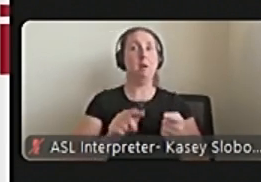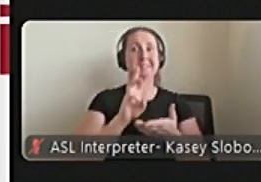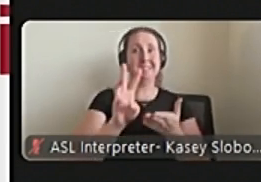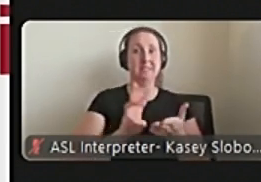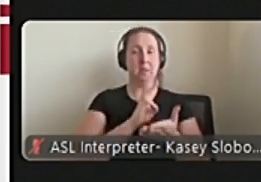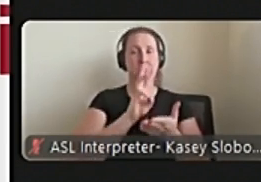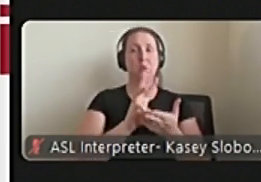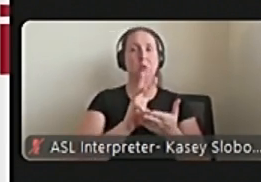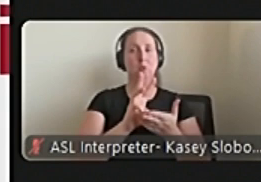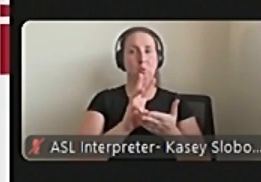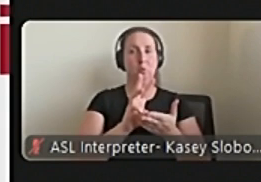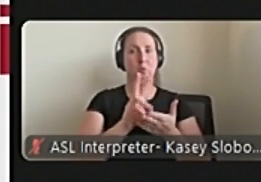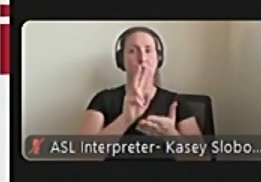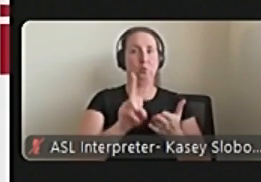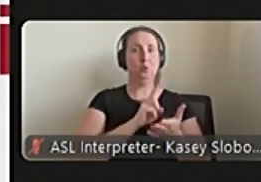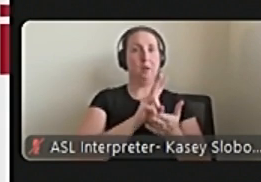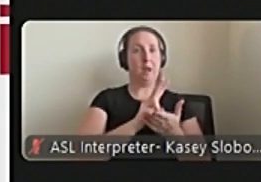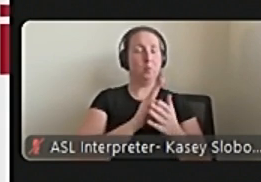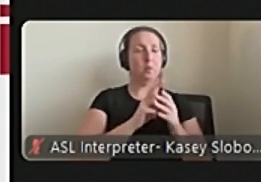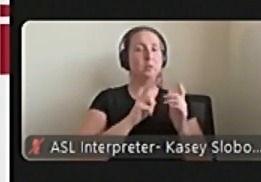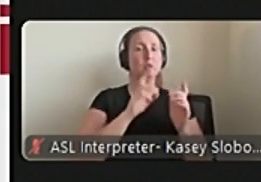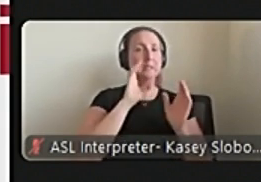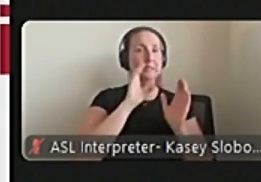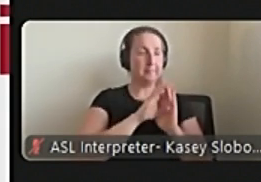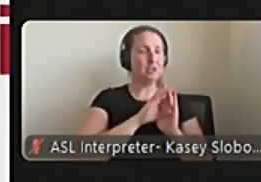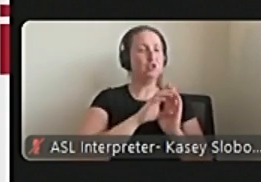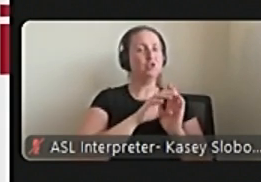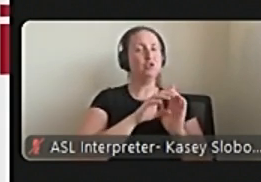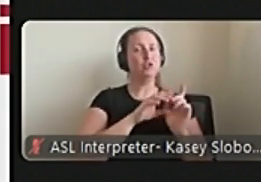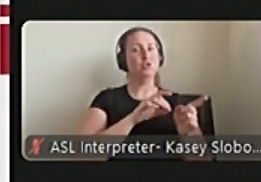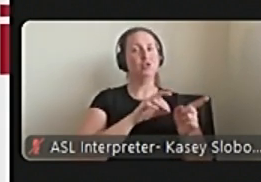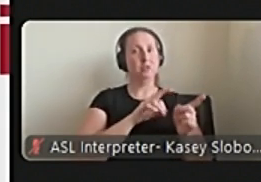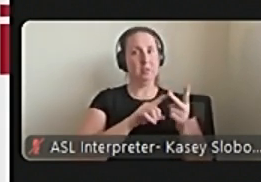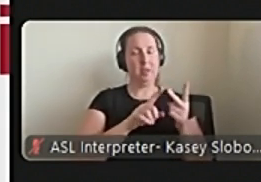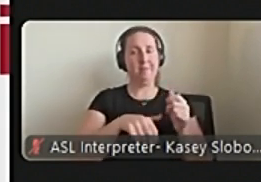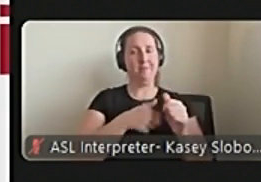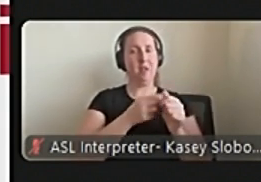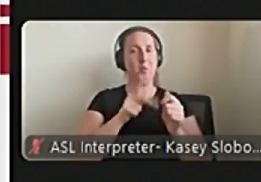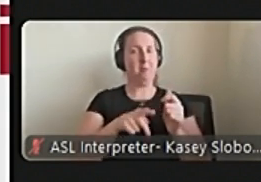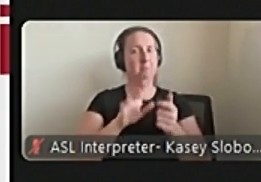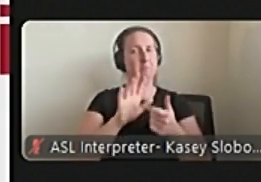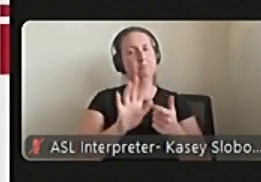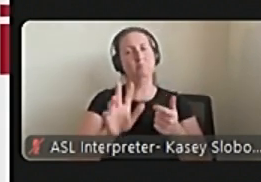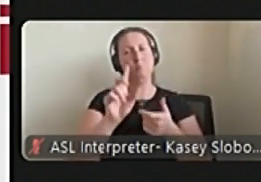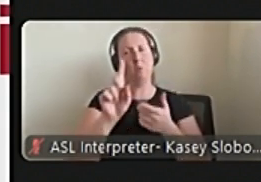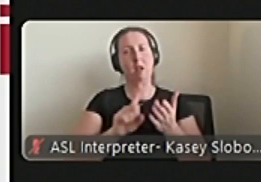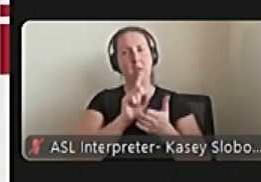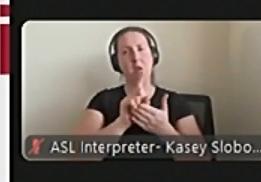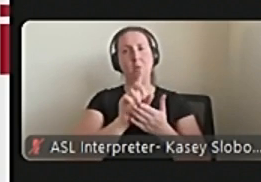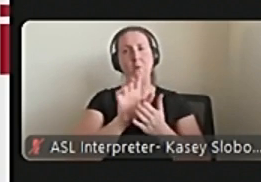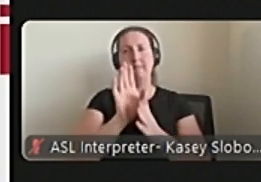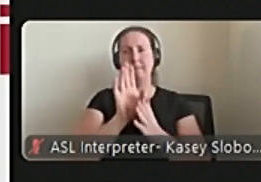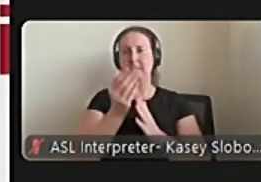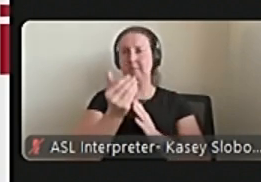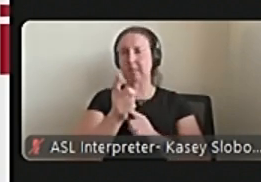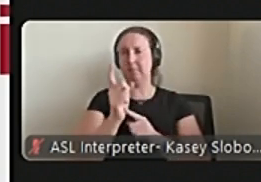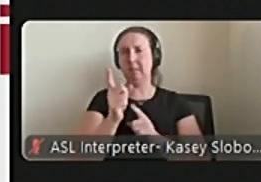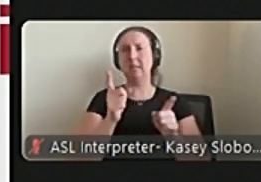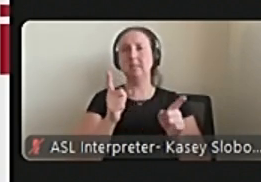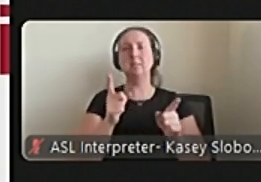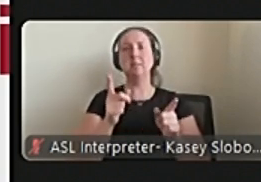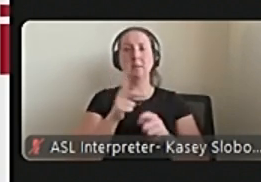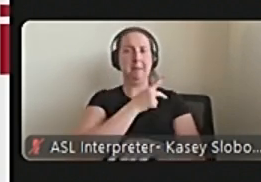those hours are imaging. But the follow-up is about an hour and 15 minutes, and the patient is with the physician,